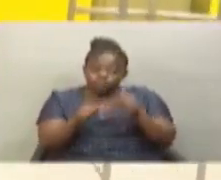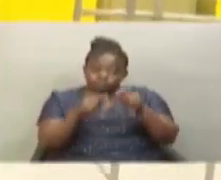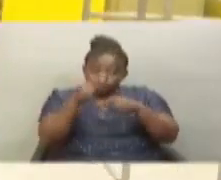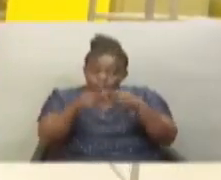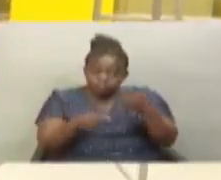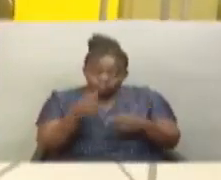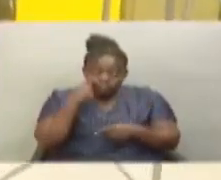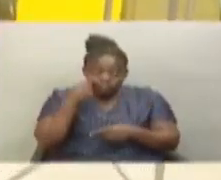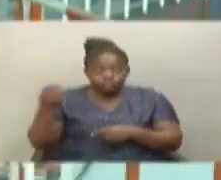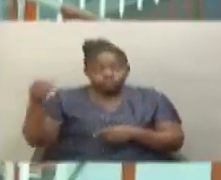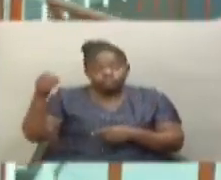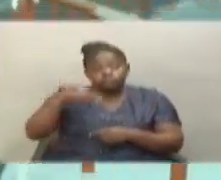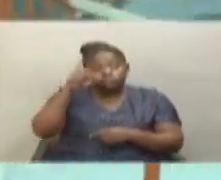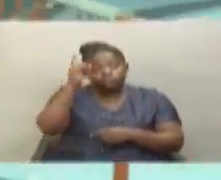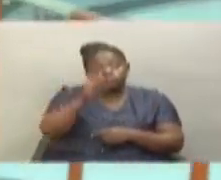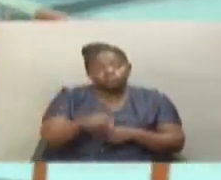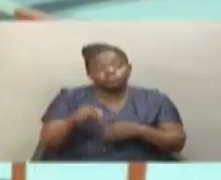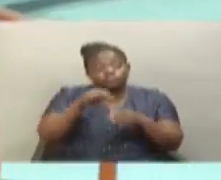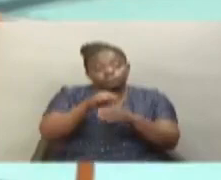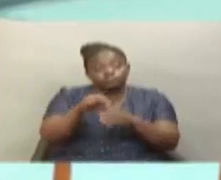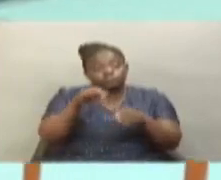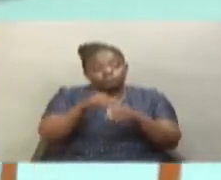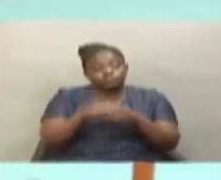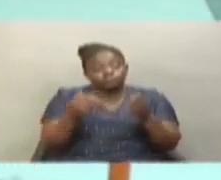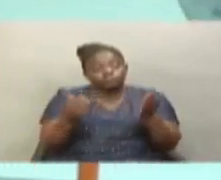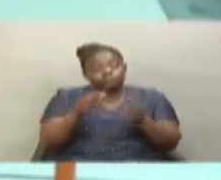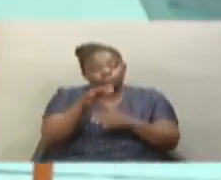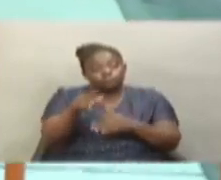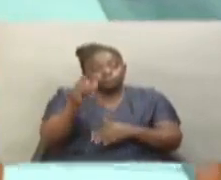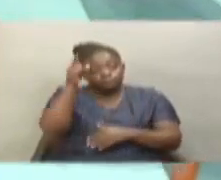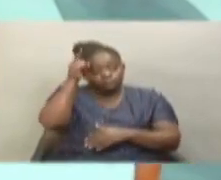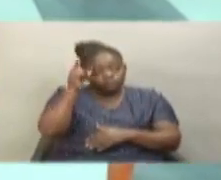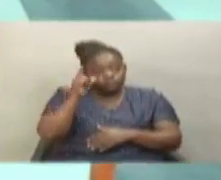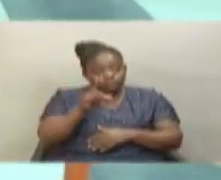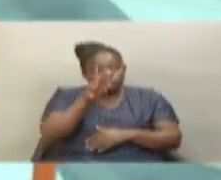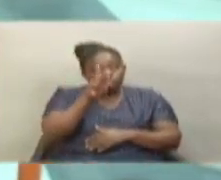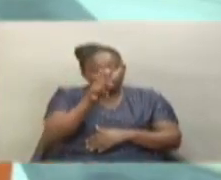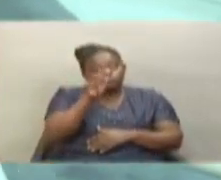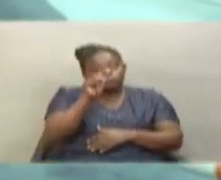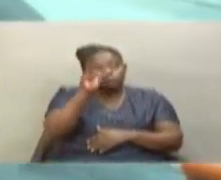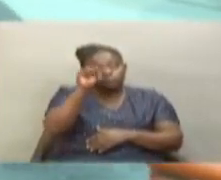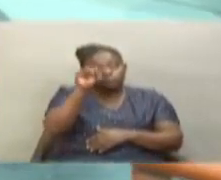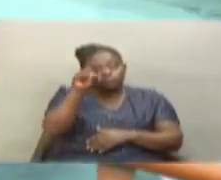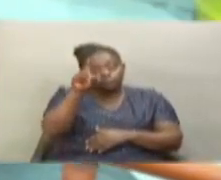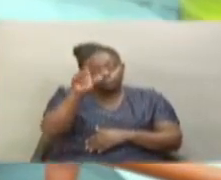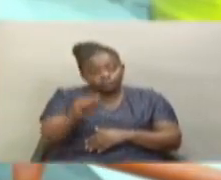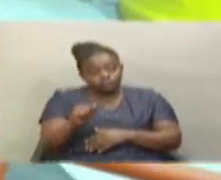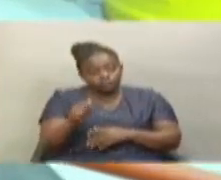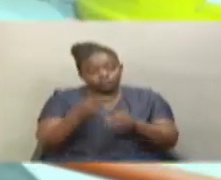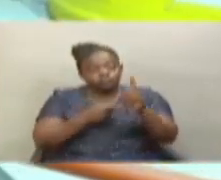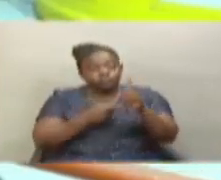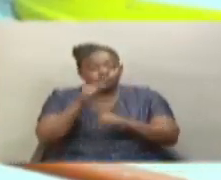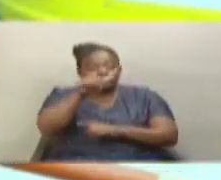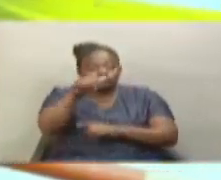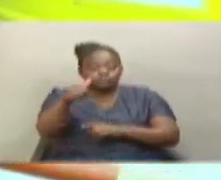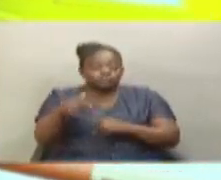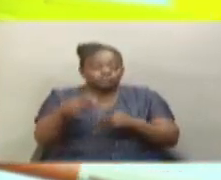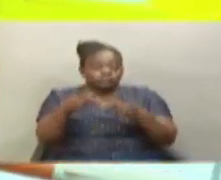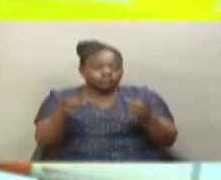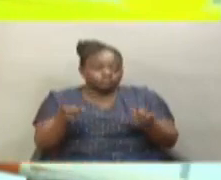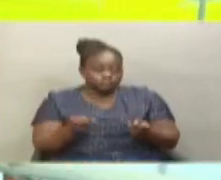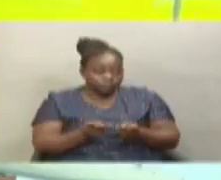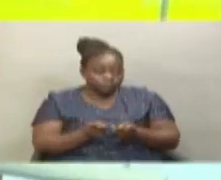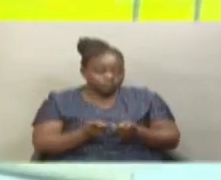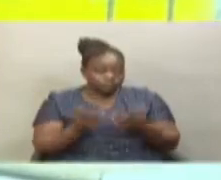okulaba ng'amasannyalaze gatuuka ku bannansi mu bitundu okulirira Kawanda, Kampala n'ebirala. You bring power from the grid and